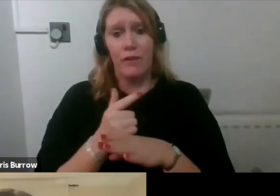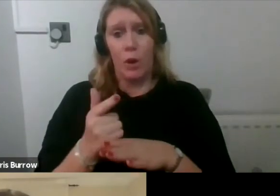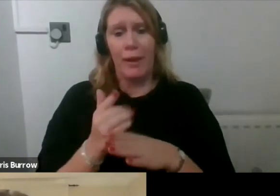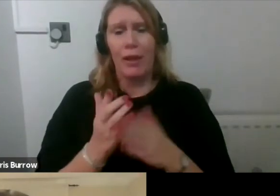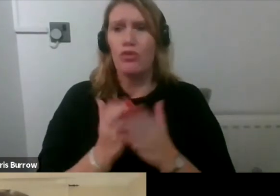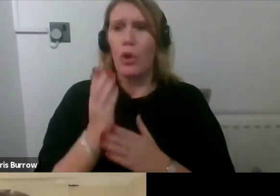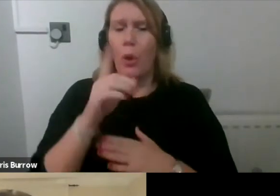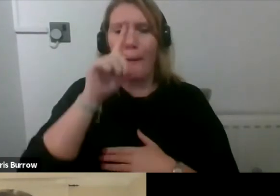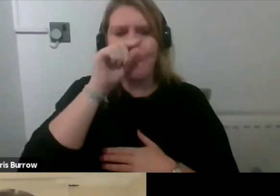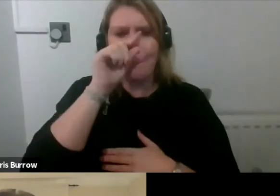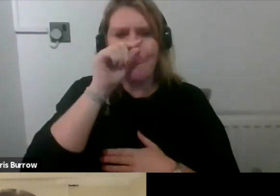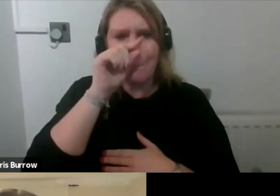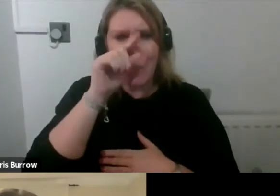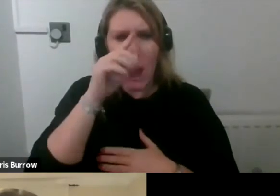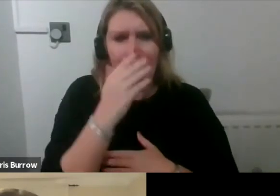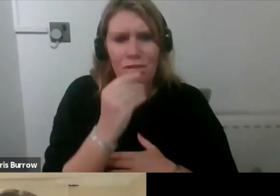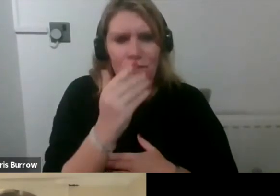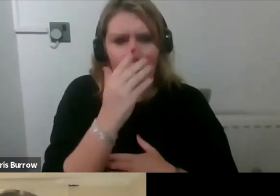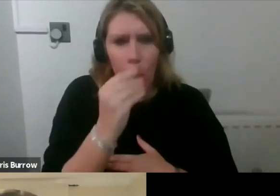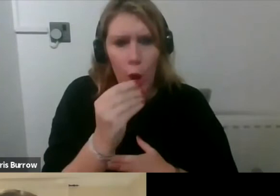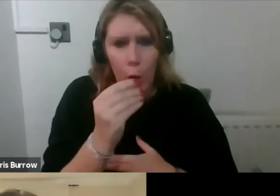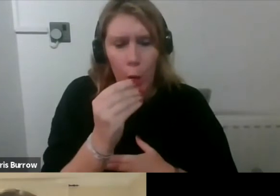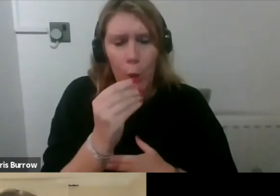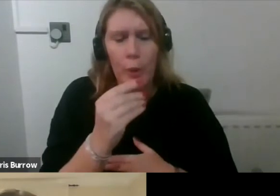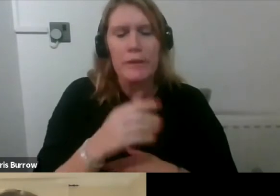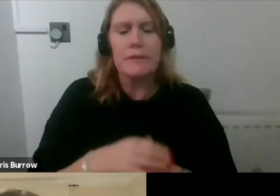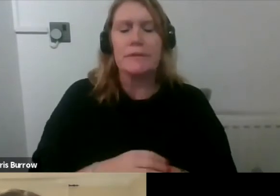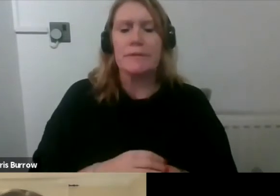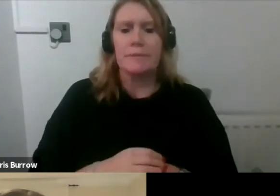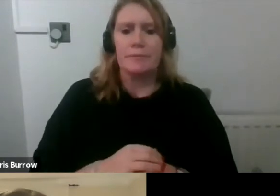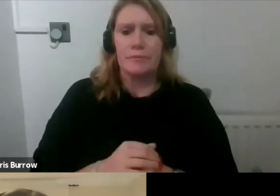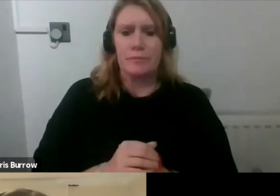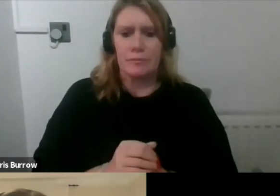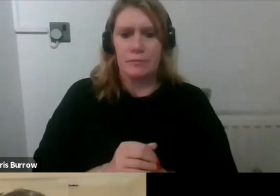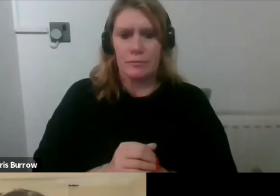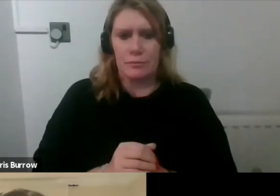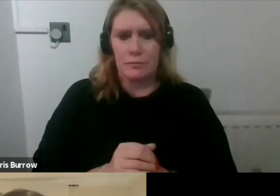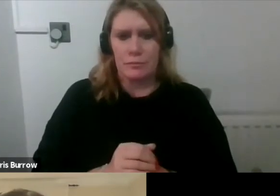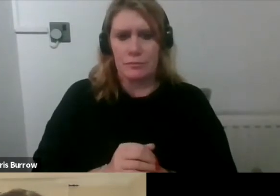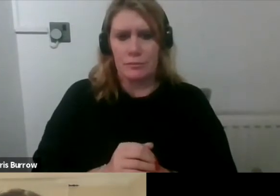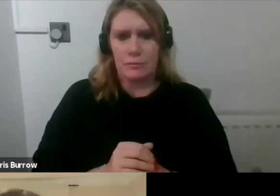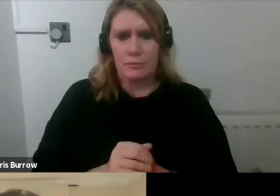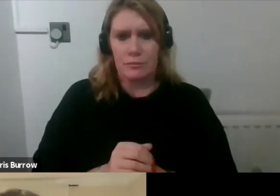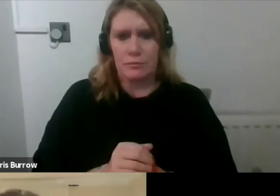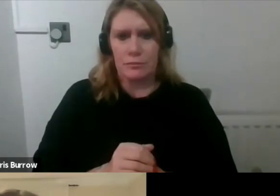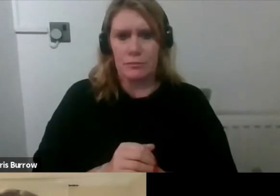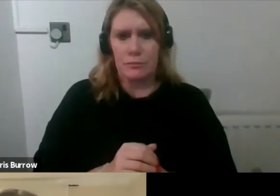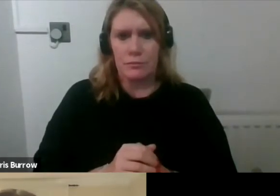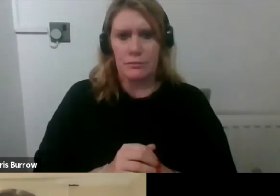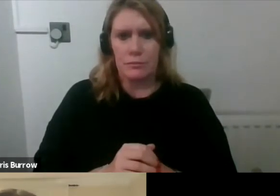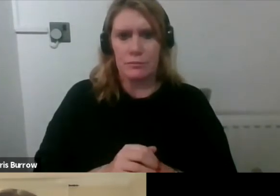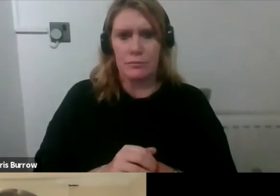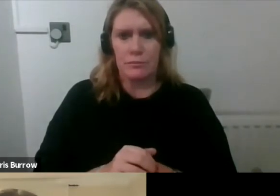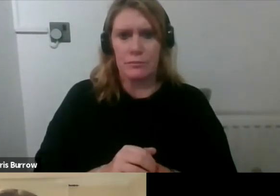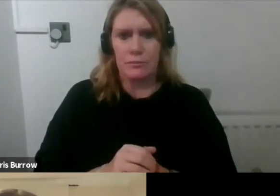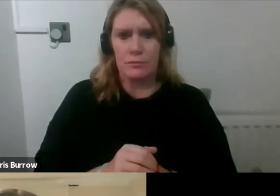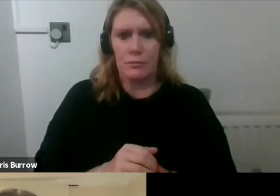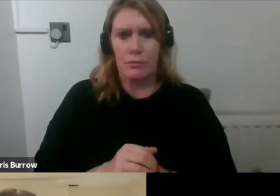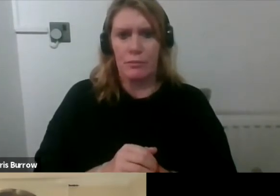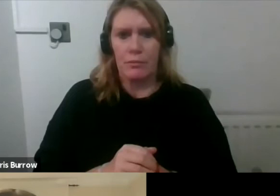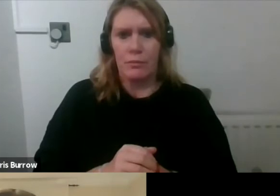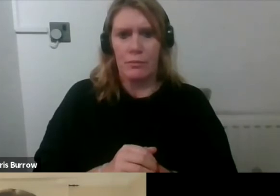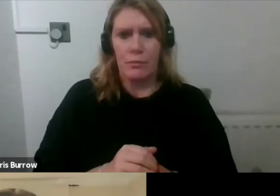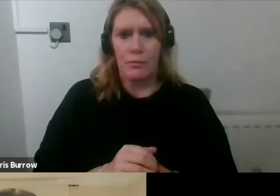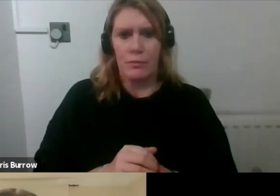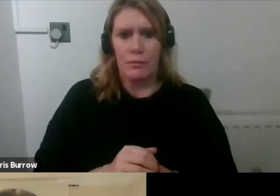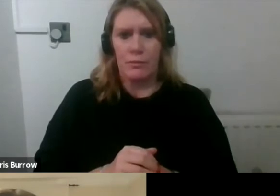with Catherine Araniello, the late Catherine Araniello, and he used to eternally piss her off how people were saying, "Oh, people